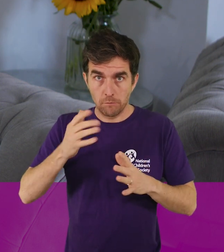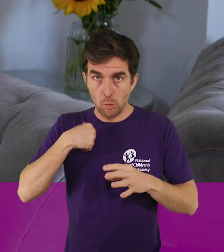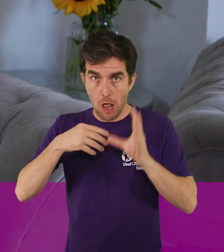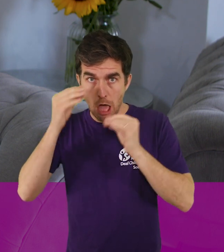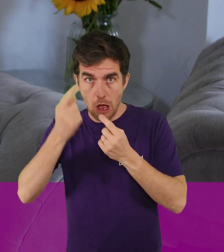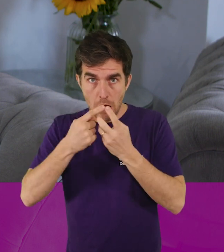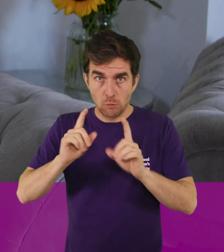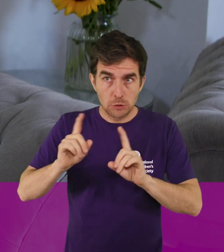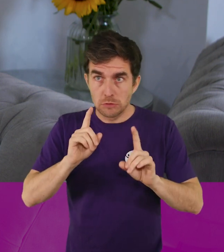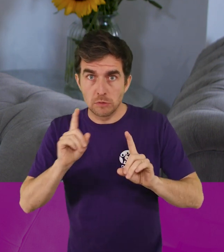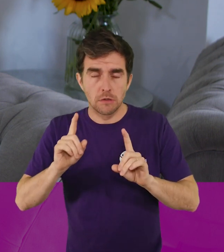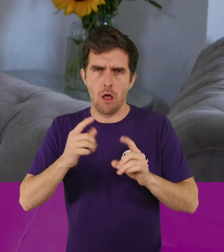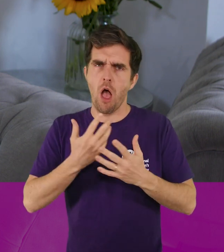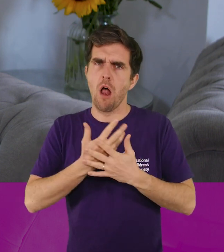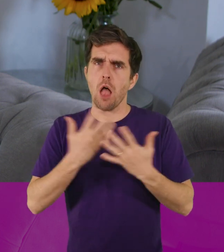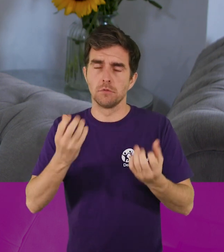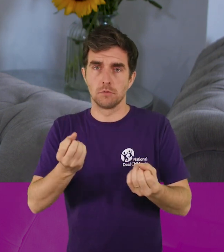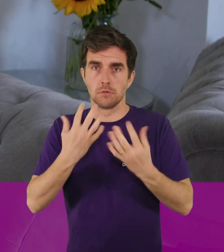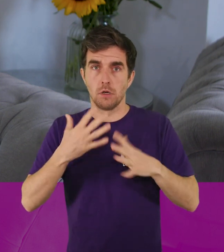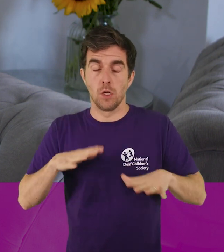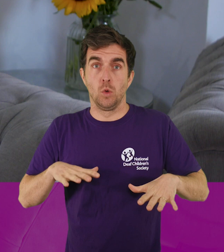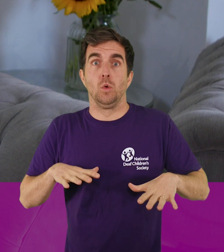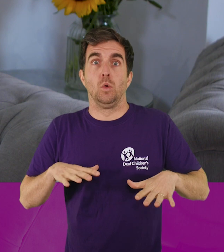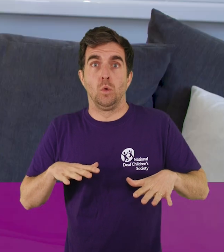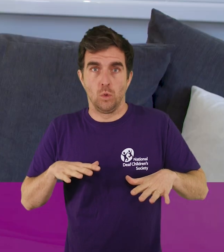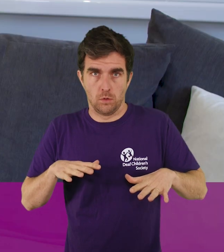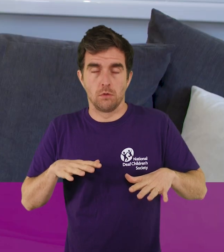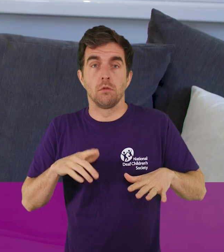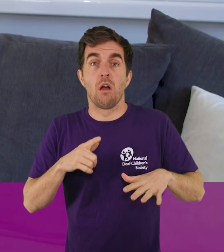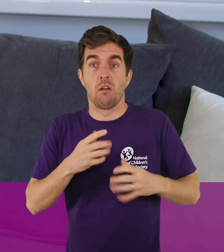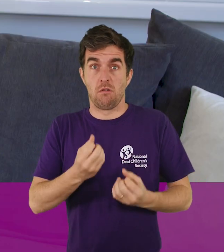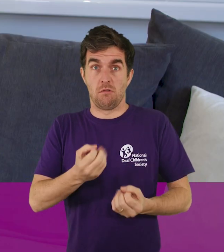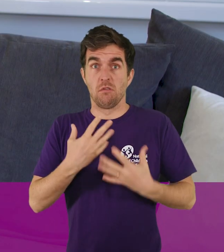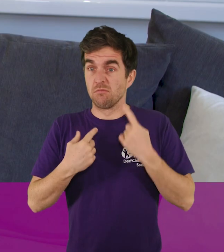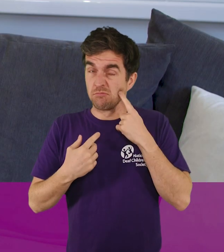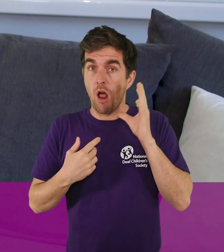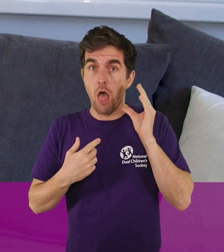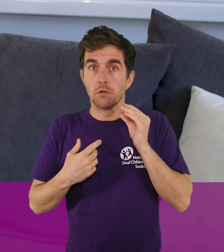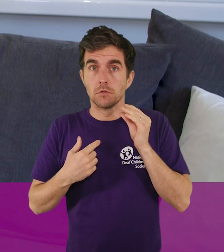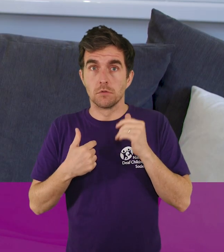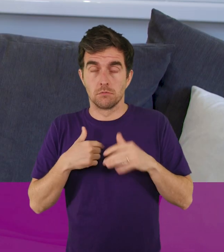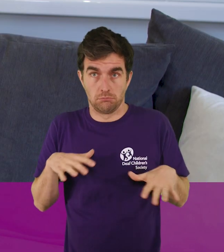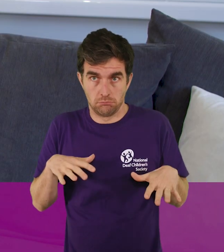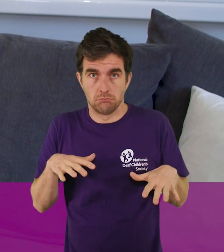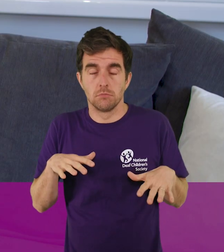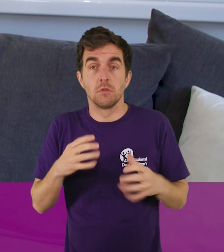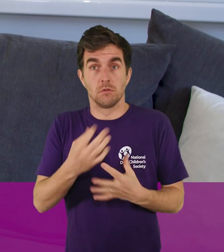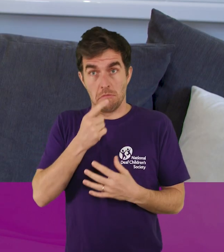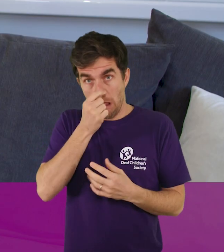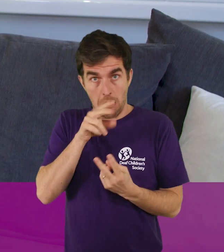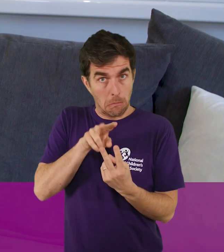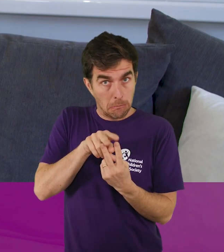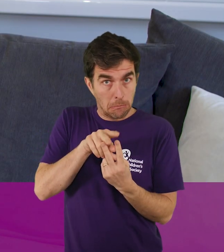we're going to have to learn. I was just a bit like, it's quite a lot to take on at that stage. When we were told Bethany had a hearing loss, we were